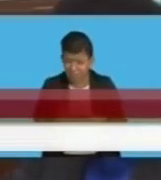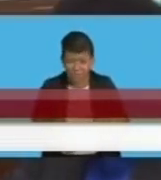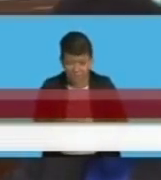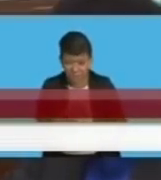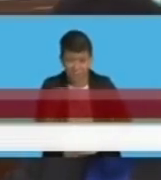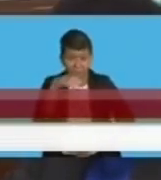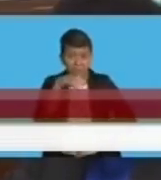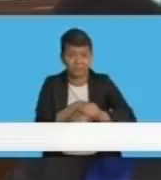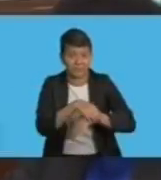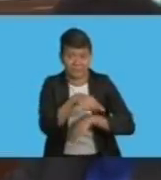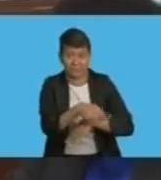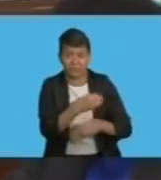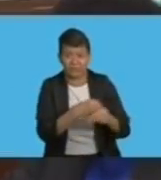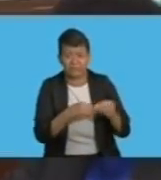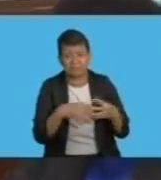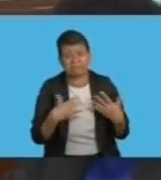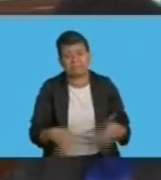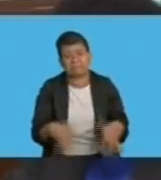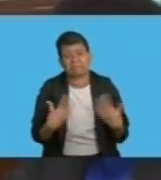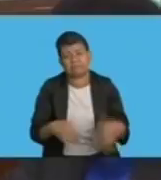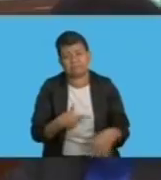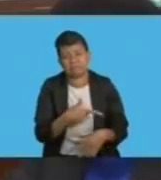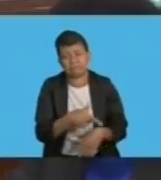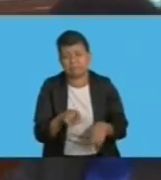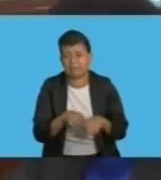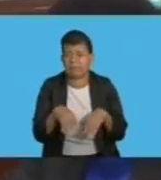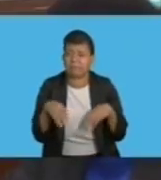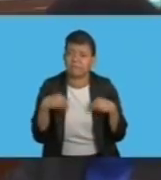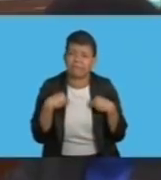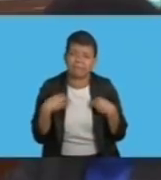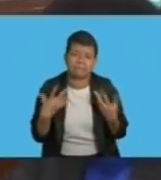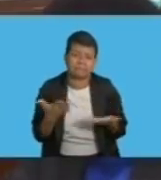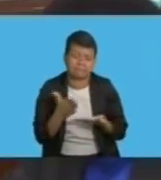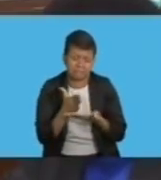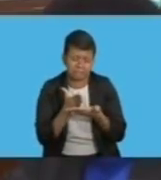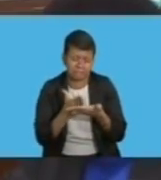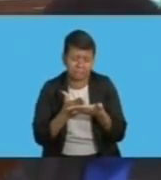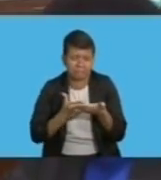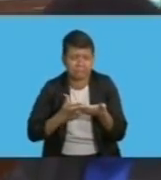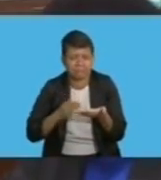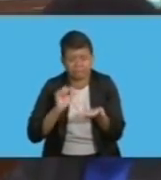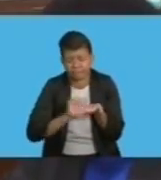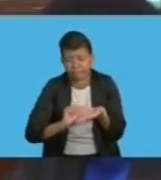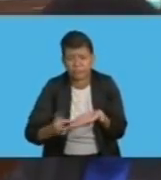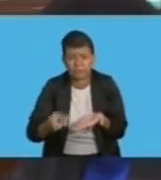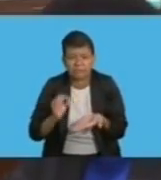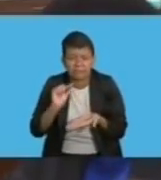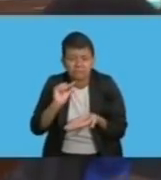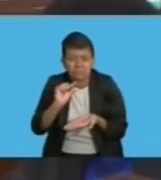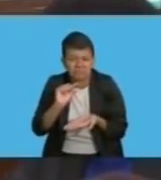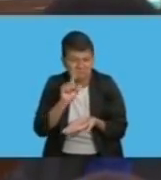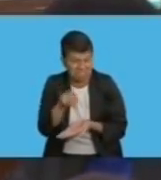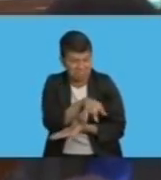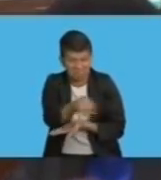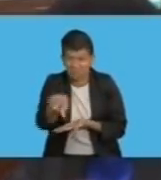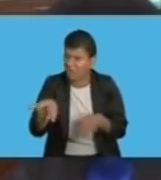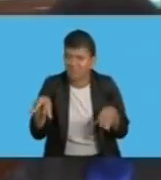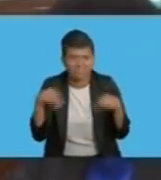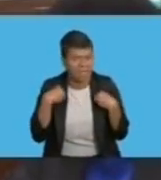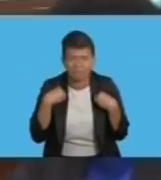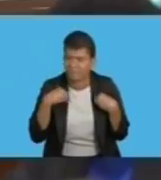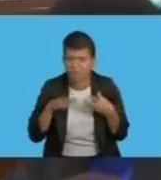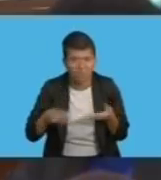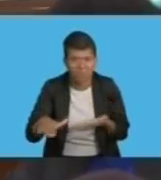them have received only partial of it. Most of them still have not received all. Some are sitting at the